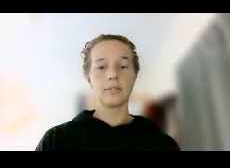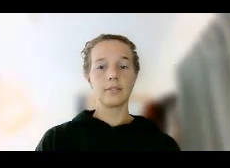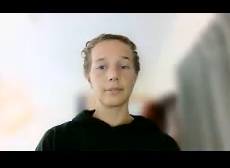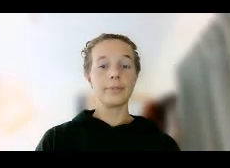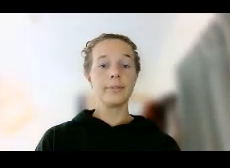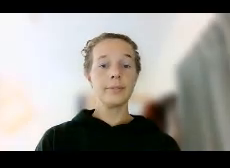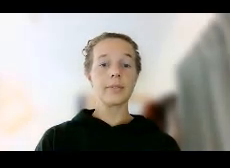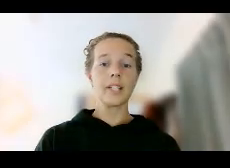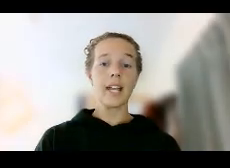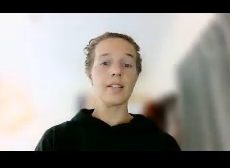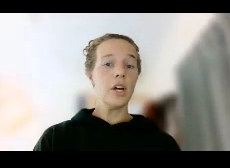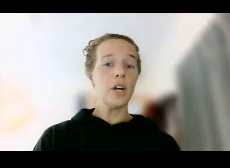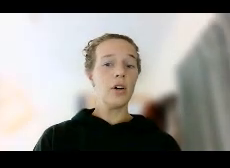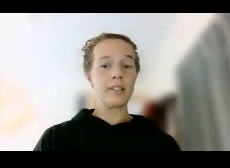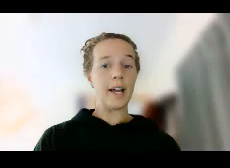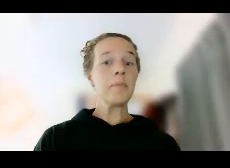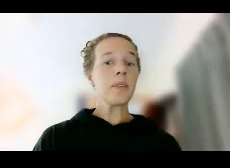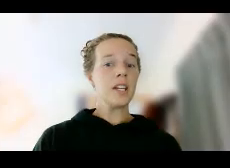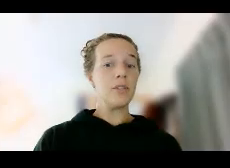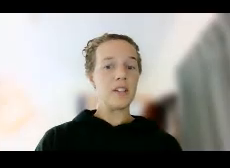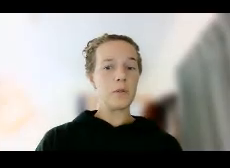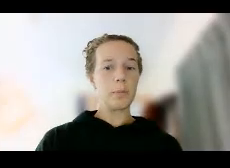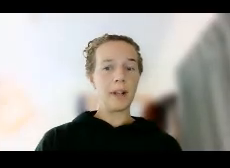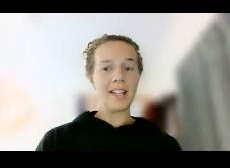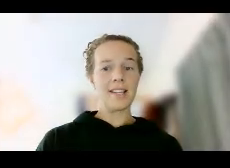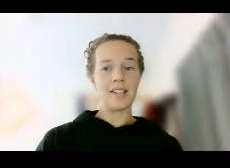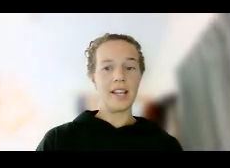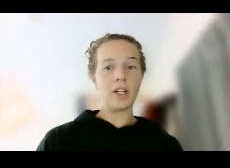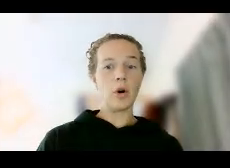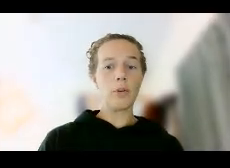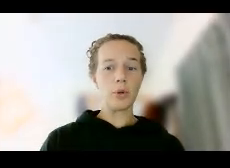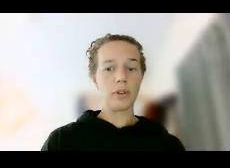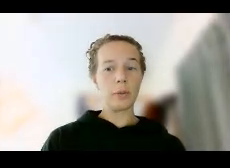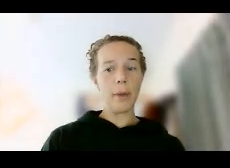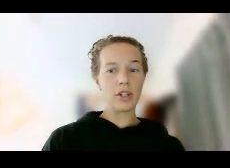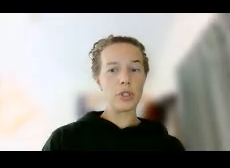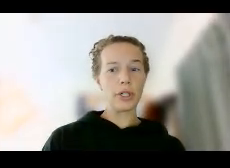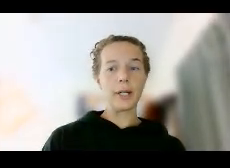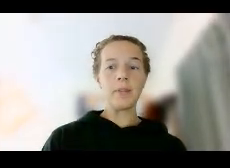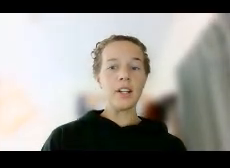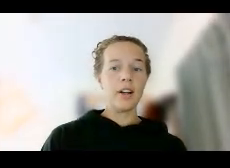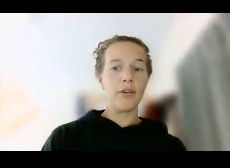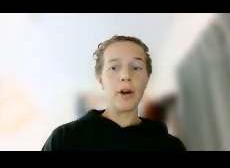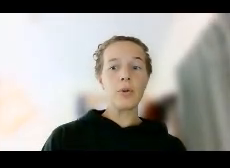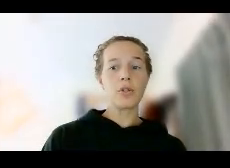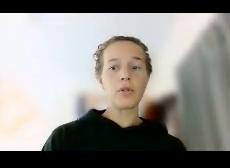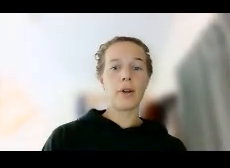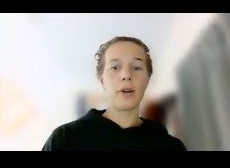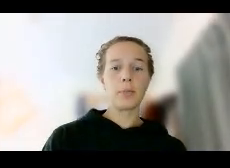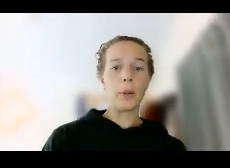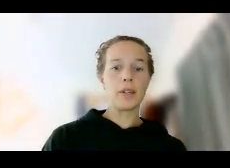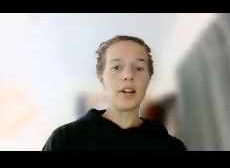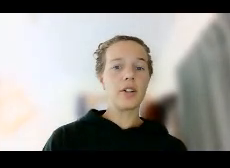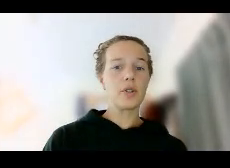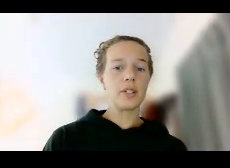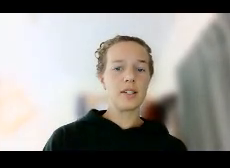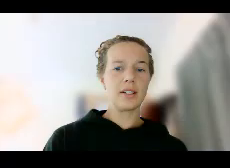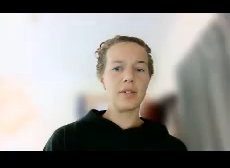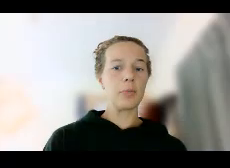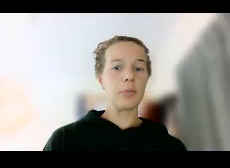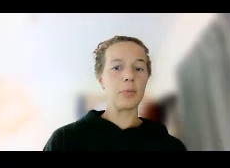degraded. Yes, over time, invasive plants had taken over most of the backshore. Erosion was